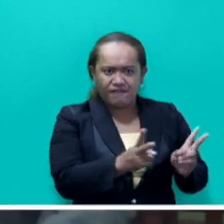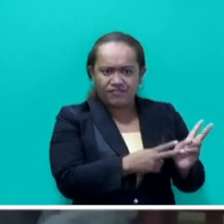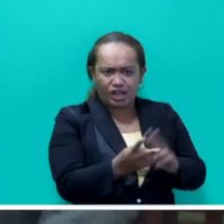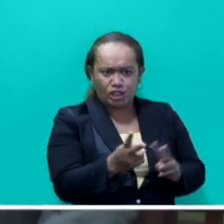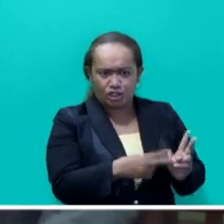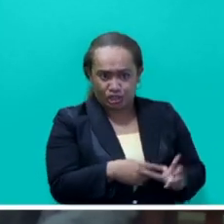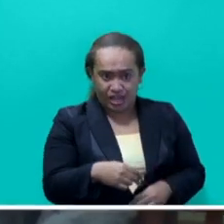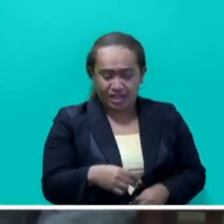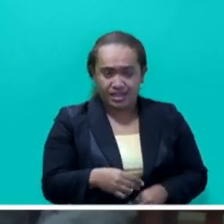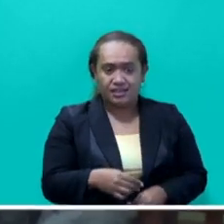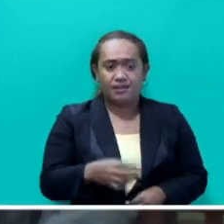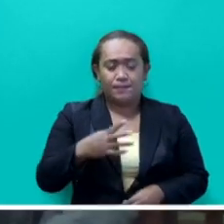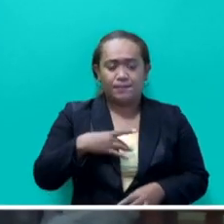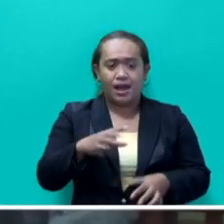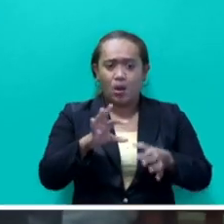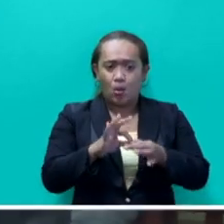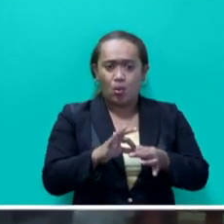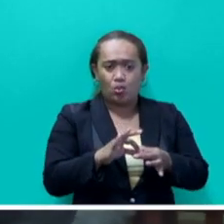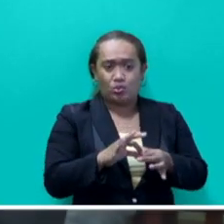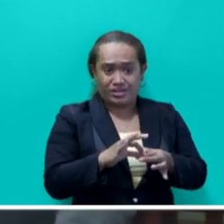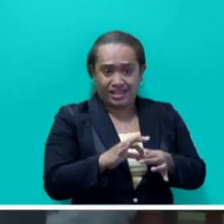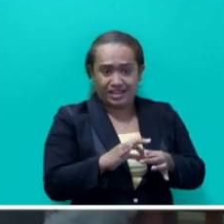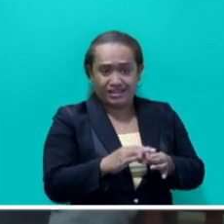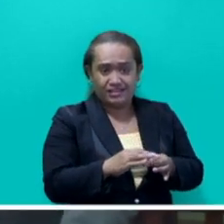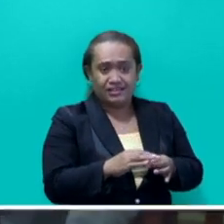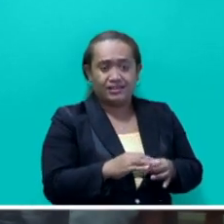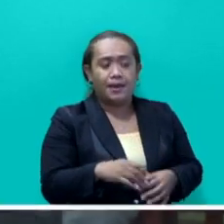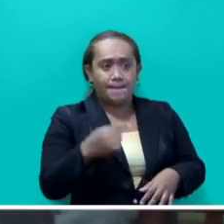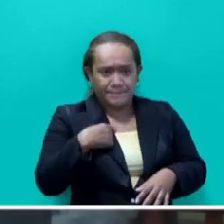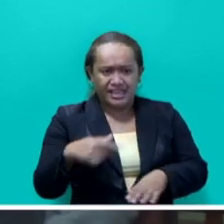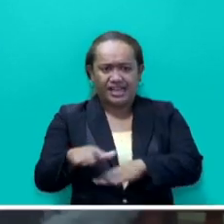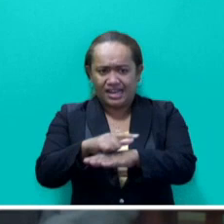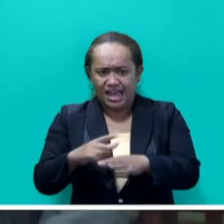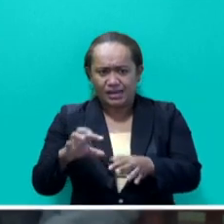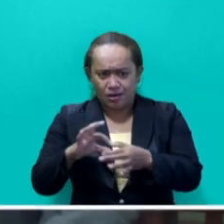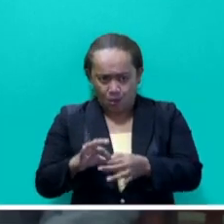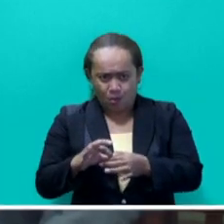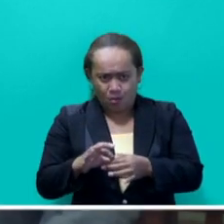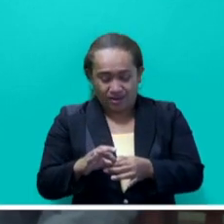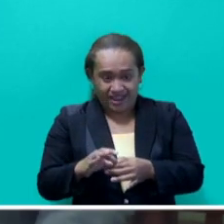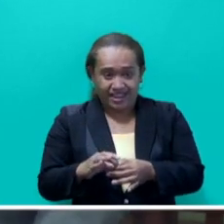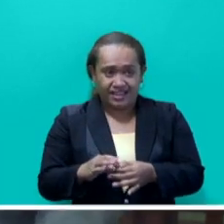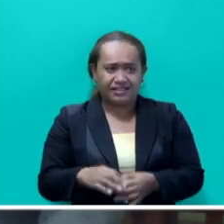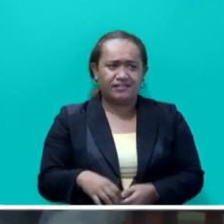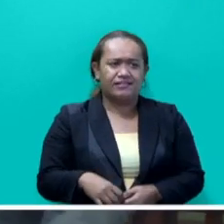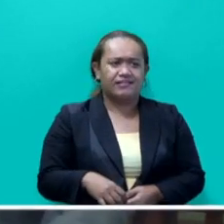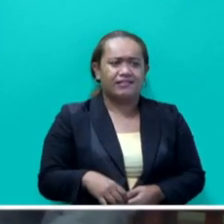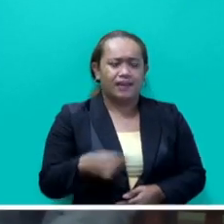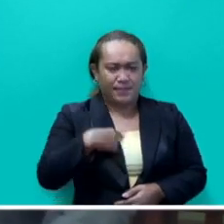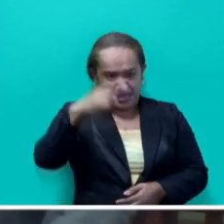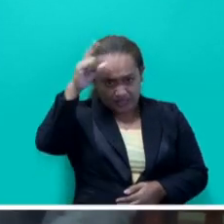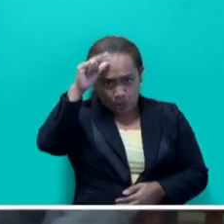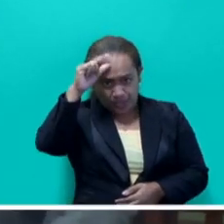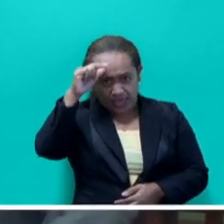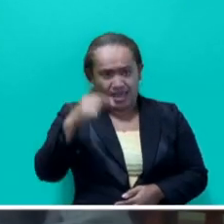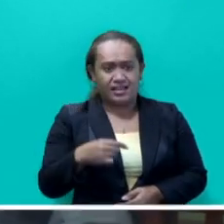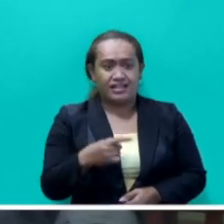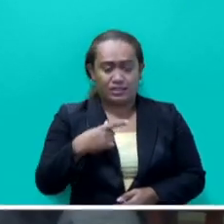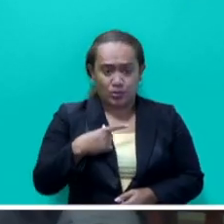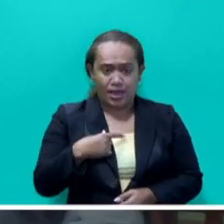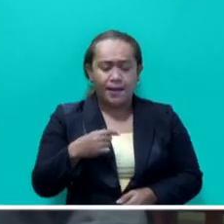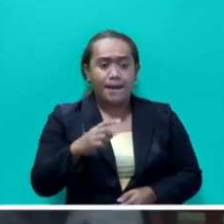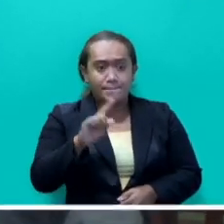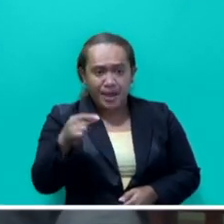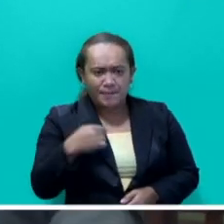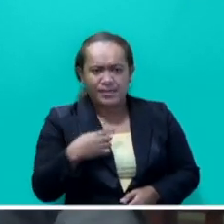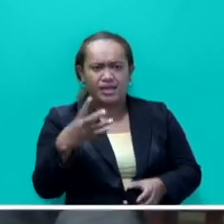I have my Abusa, and I'm part of a landowning unit. And particularly when I am in politics,